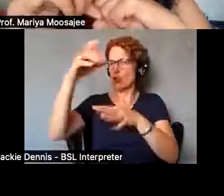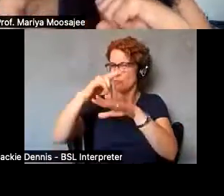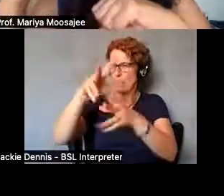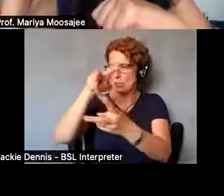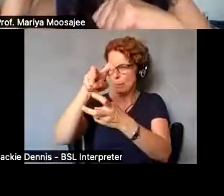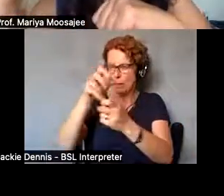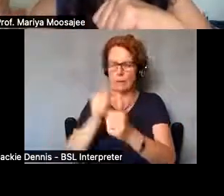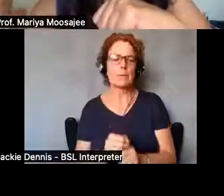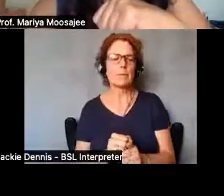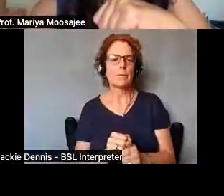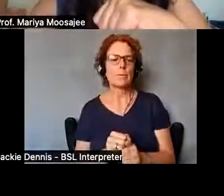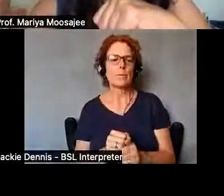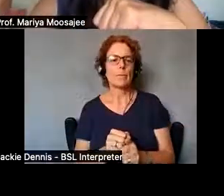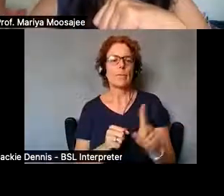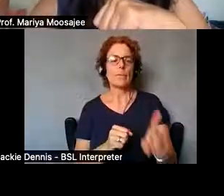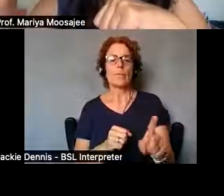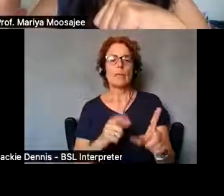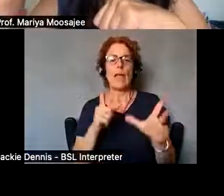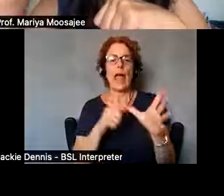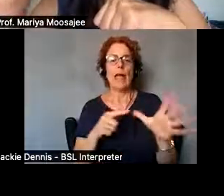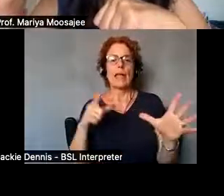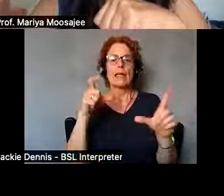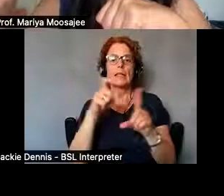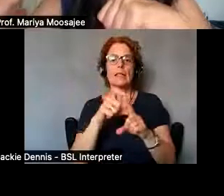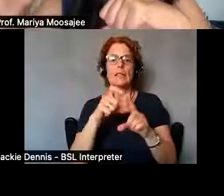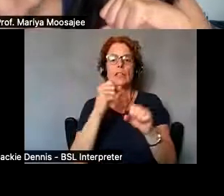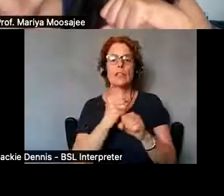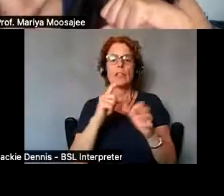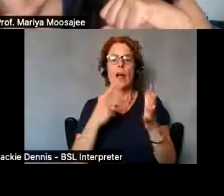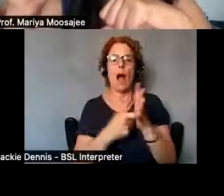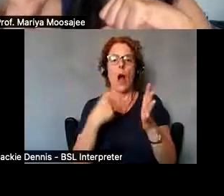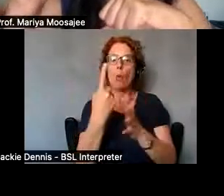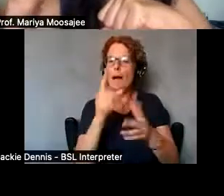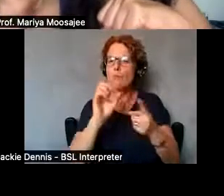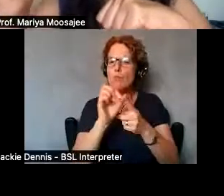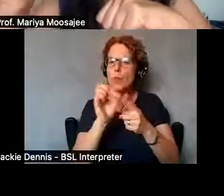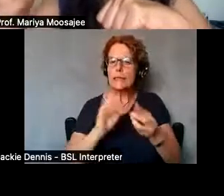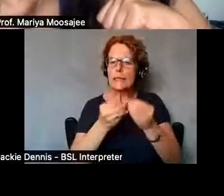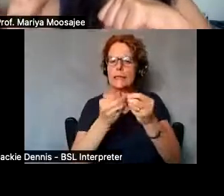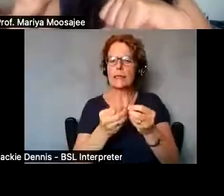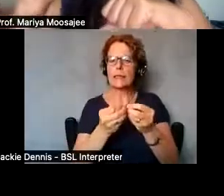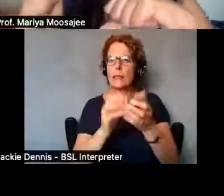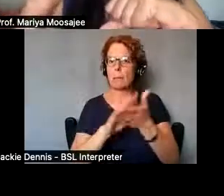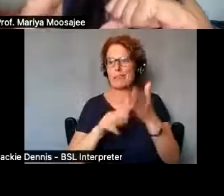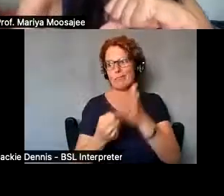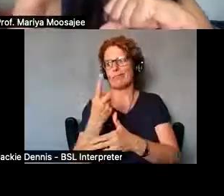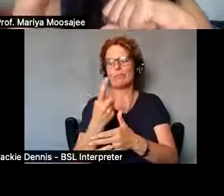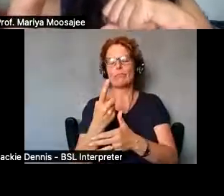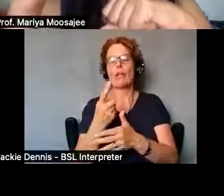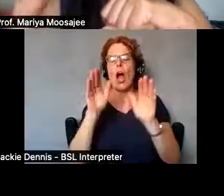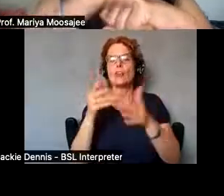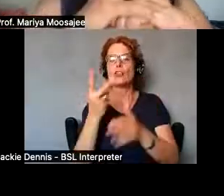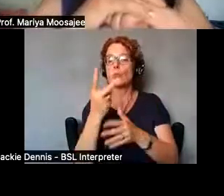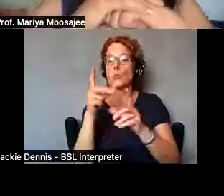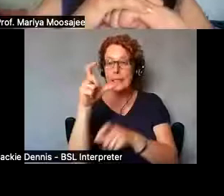so the ADGRV1 protein, which causes Usher2C, and